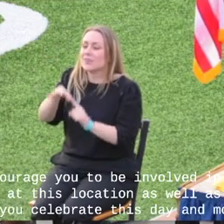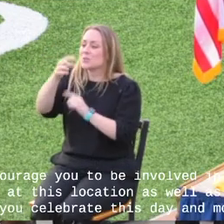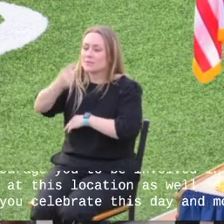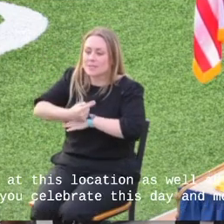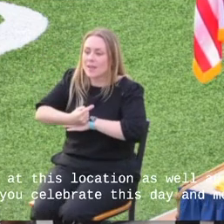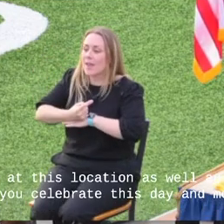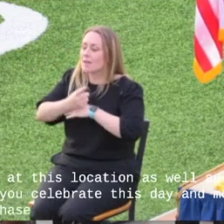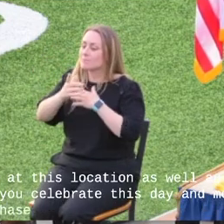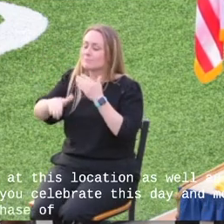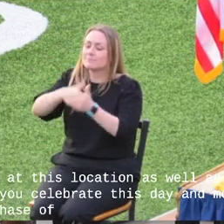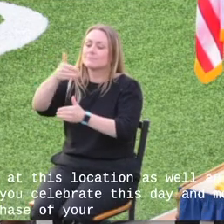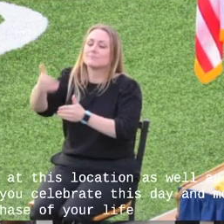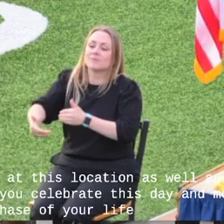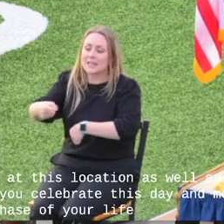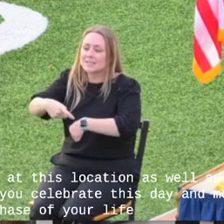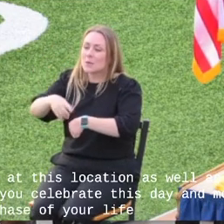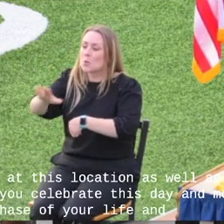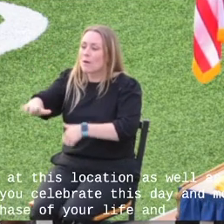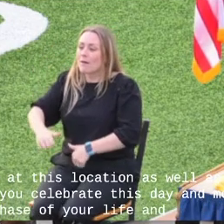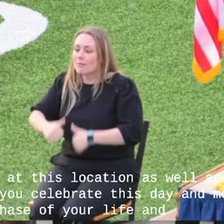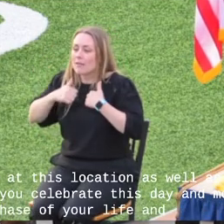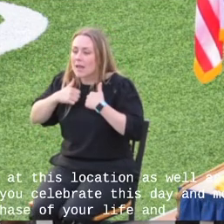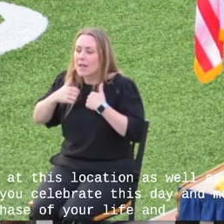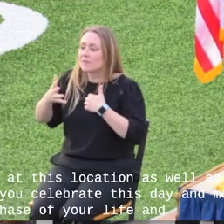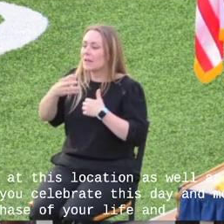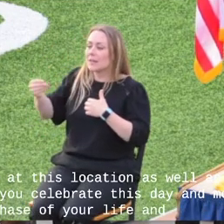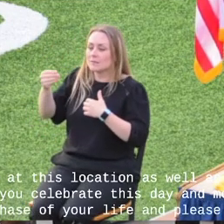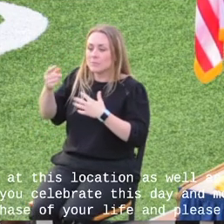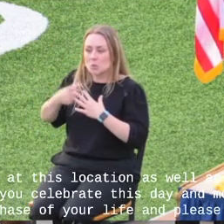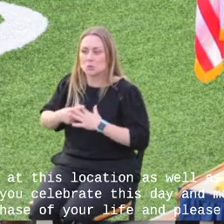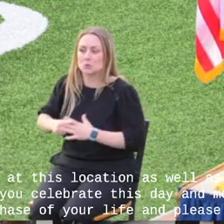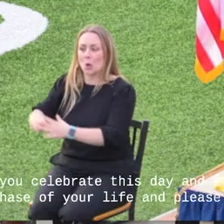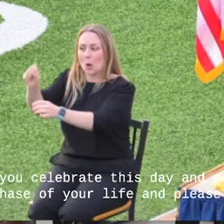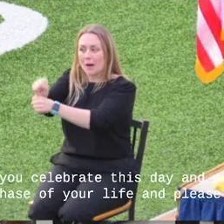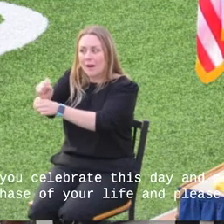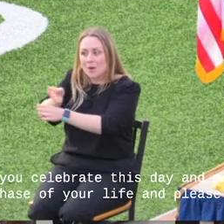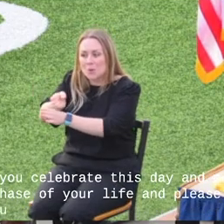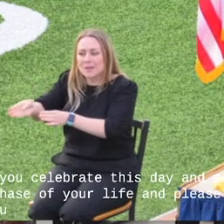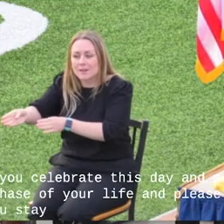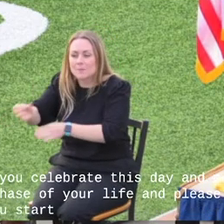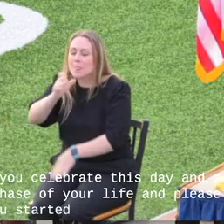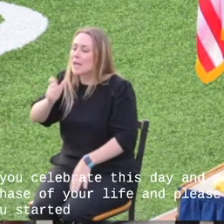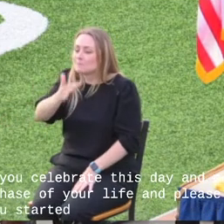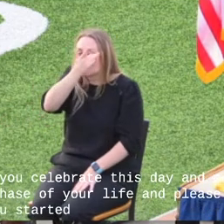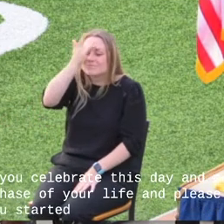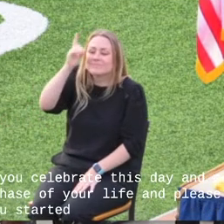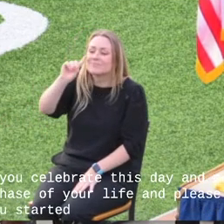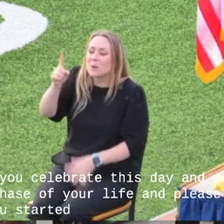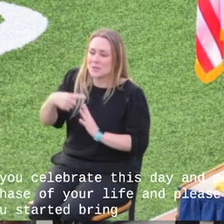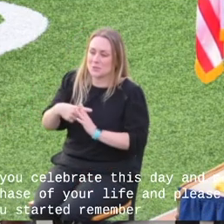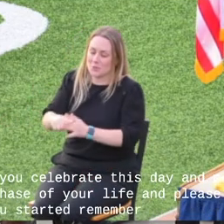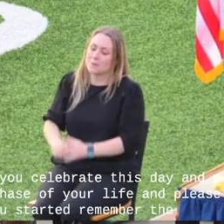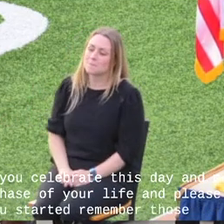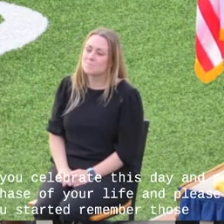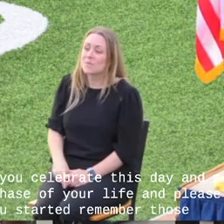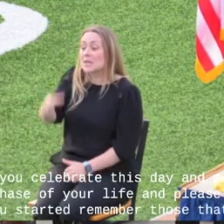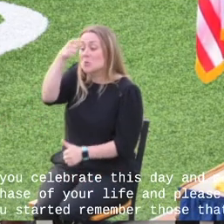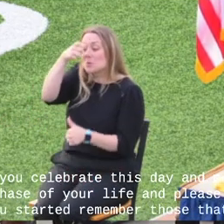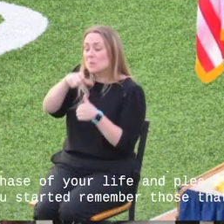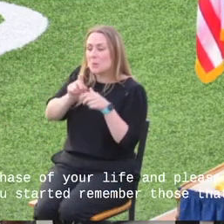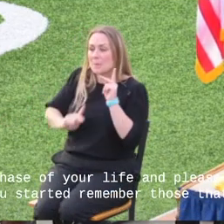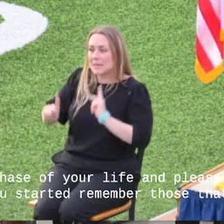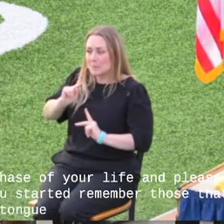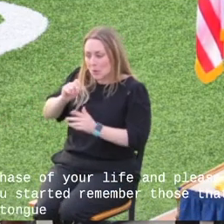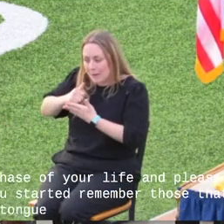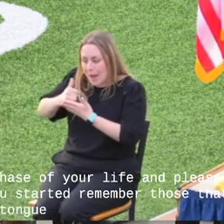the next phase of your life and career, please don't forget where you started. Remember those that invested